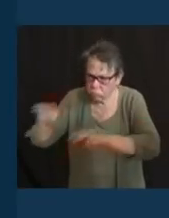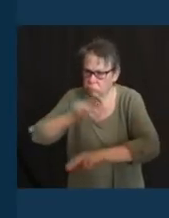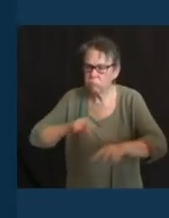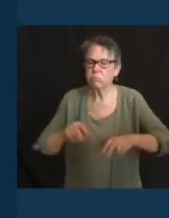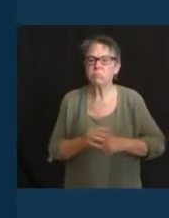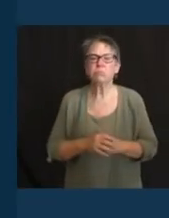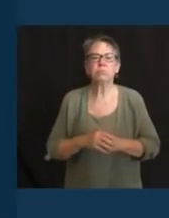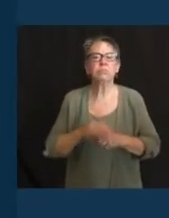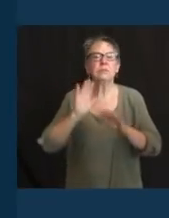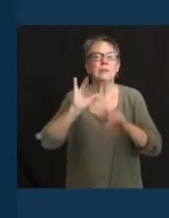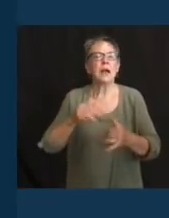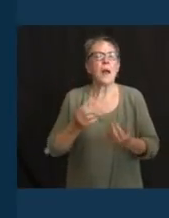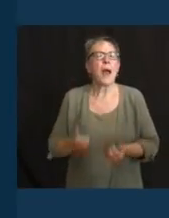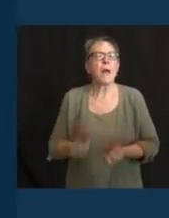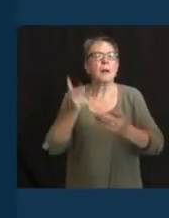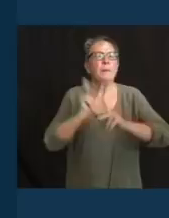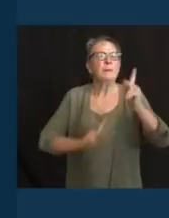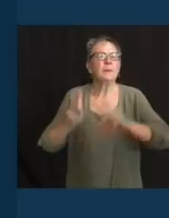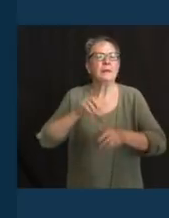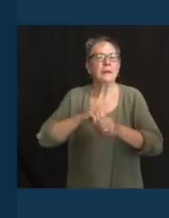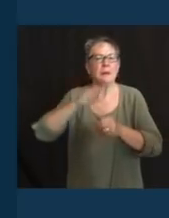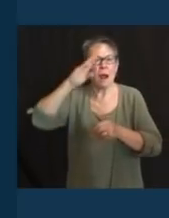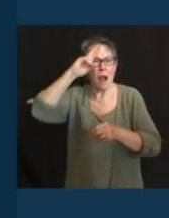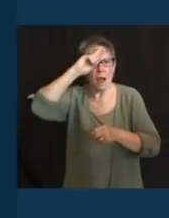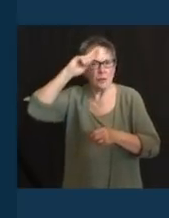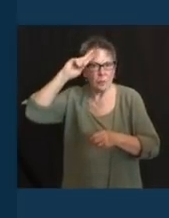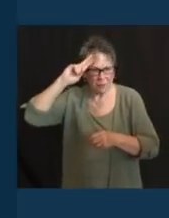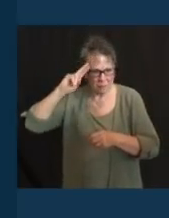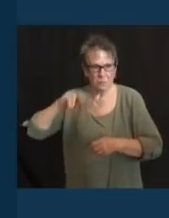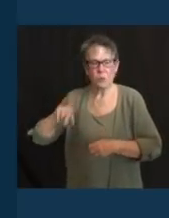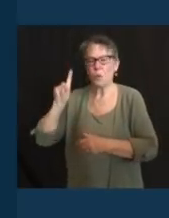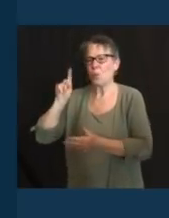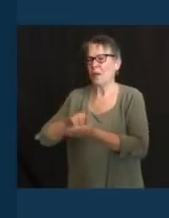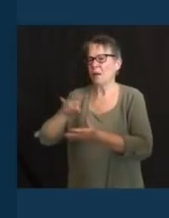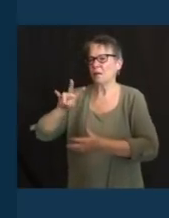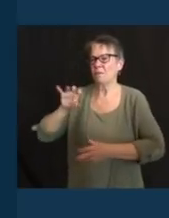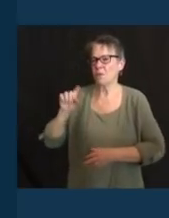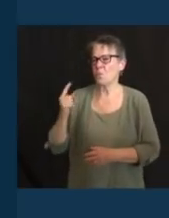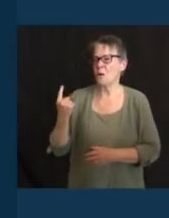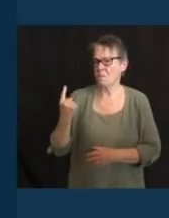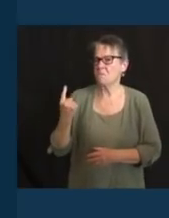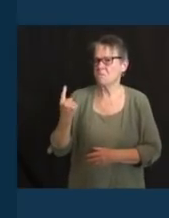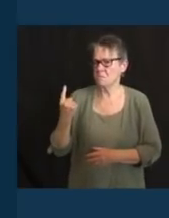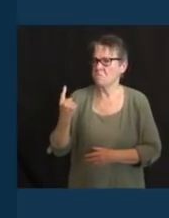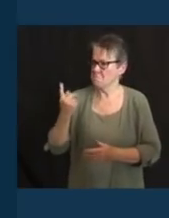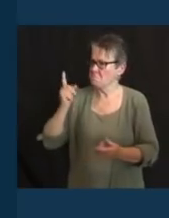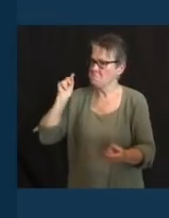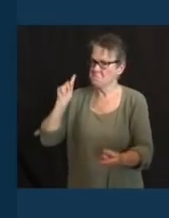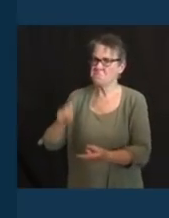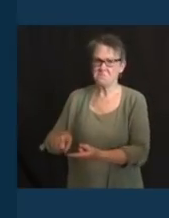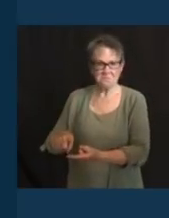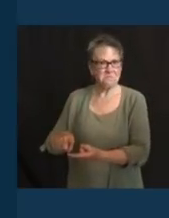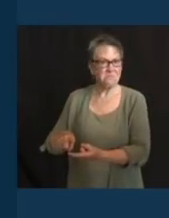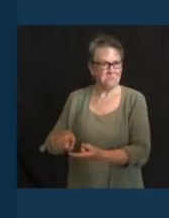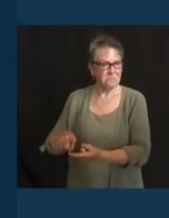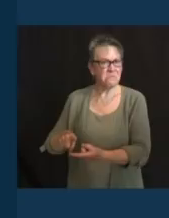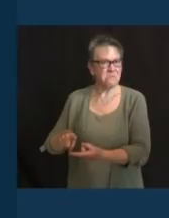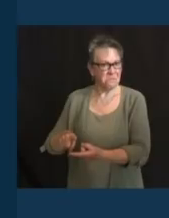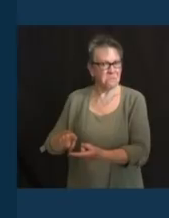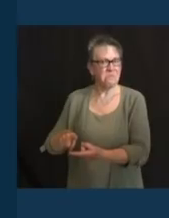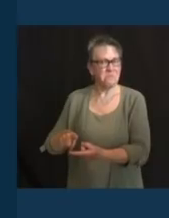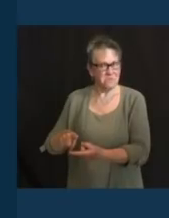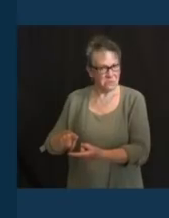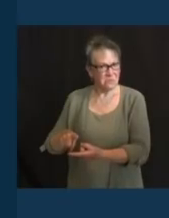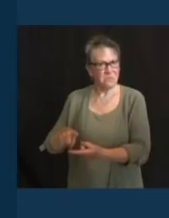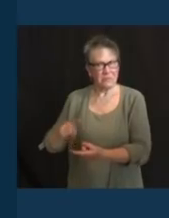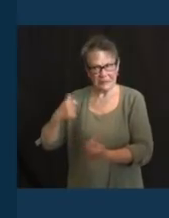for COVID-19. That's our 6th straight day, by the way, below 2,000, Judy, statewide. And the number of residents in field medical stations